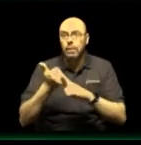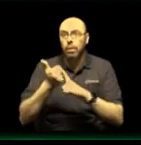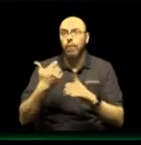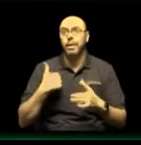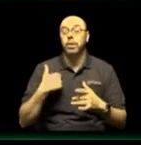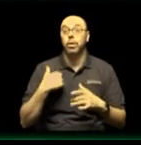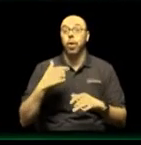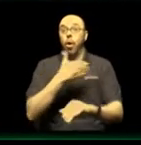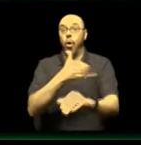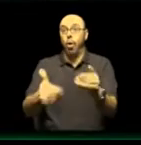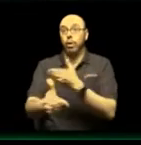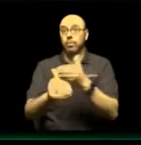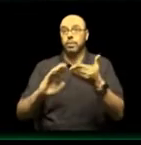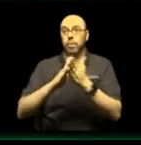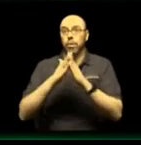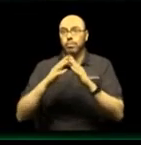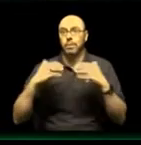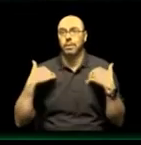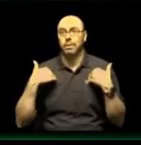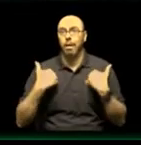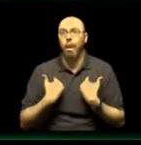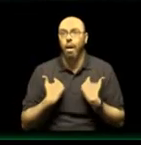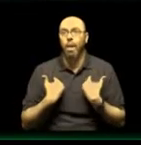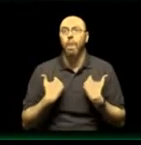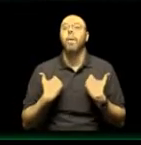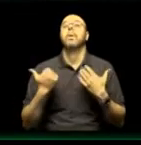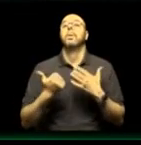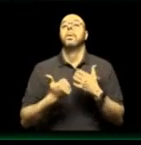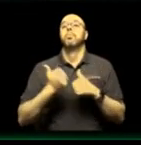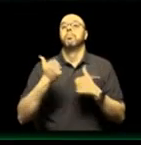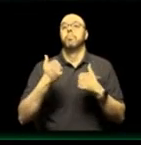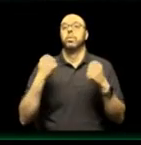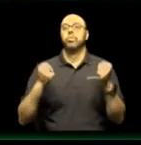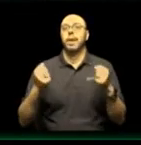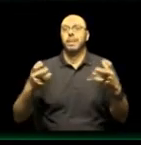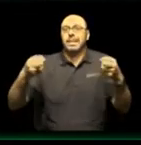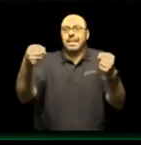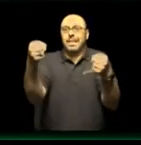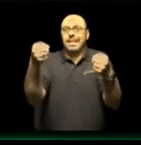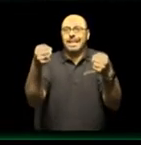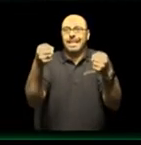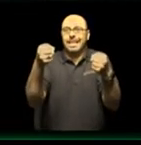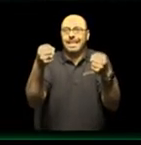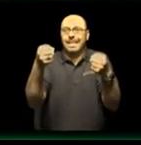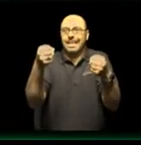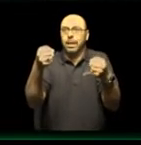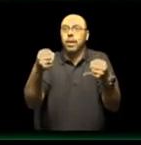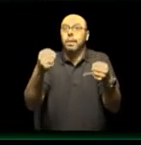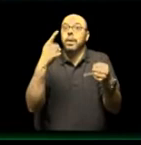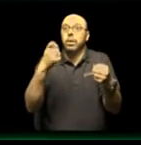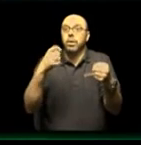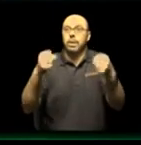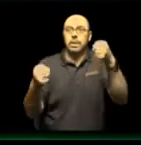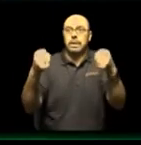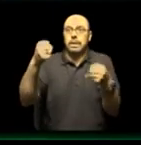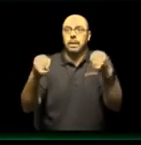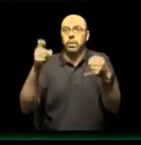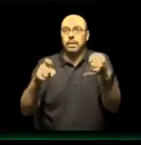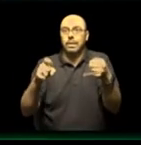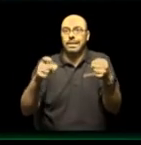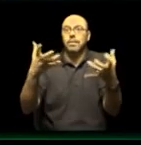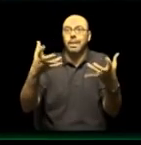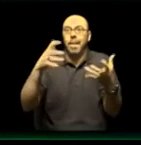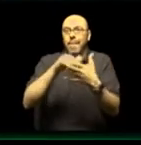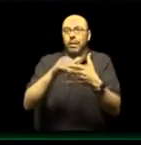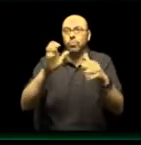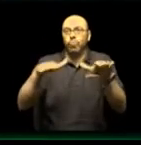get tired. So most drivers still so close. So your arms rest, racing.